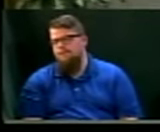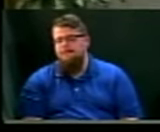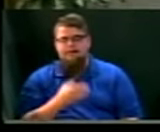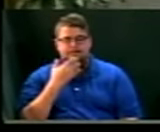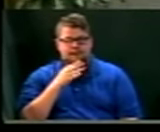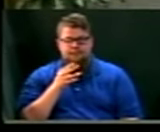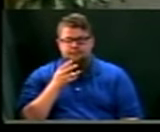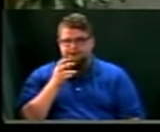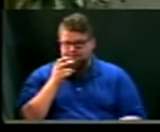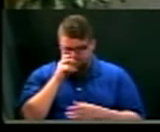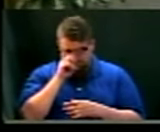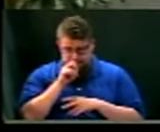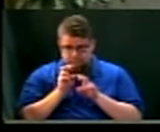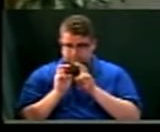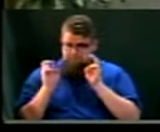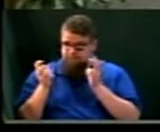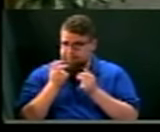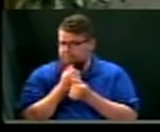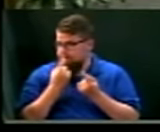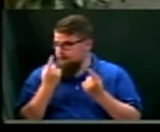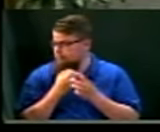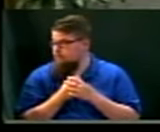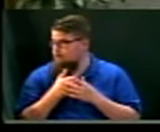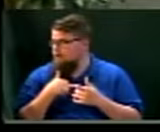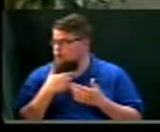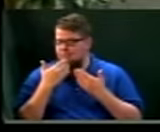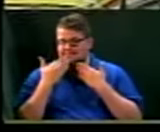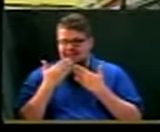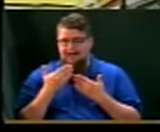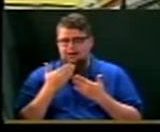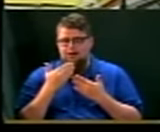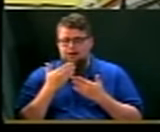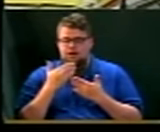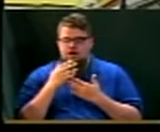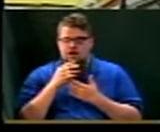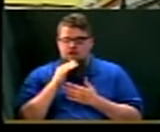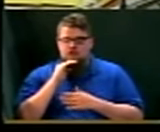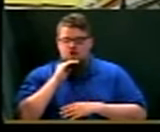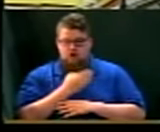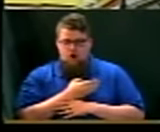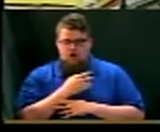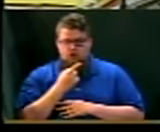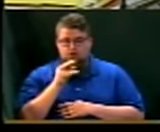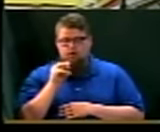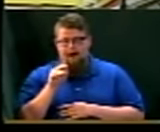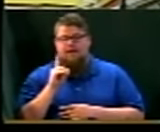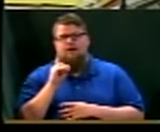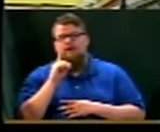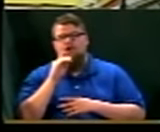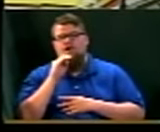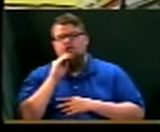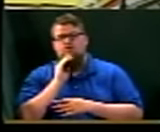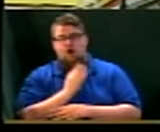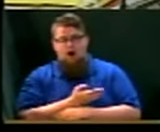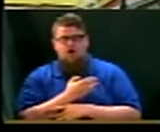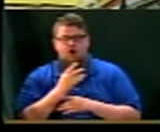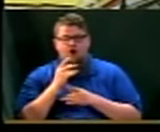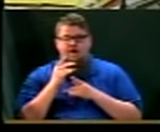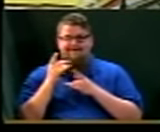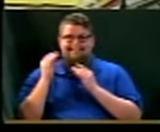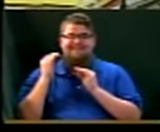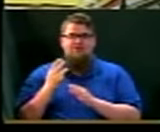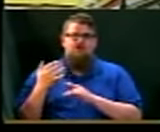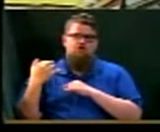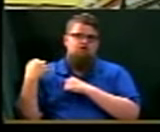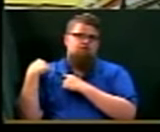Chair. I would just say that as the daughter and granddaughter of educators, and I'm the first generation of my